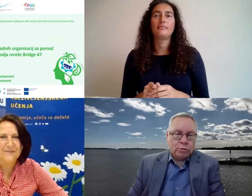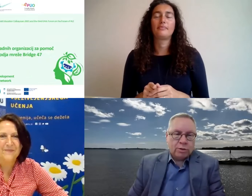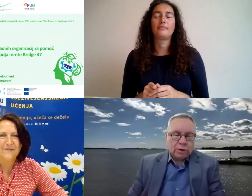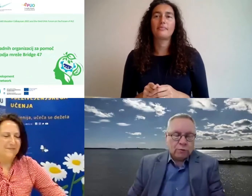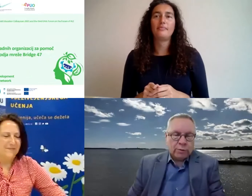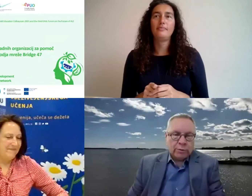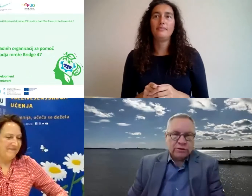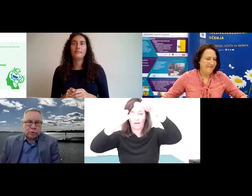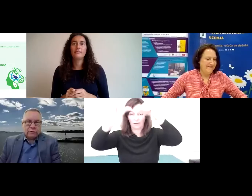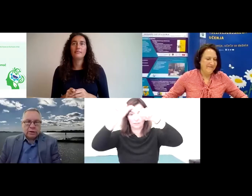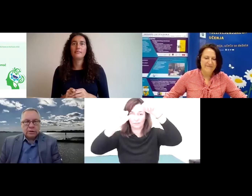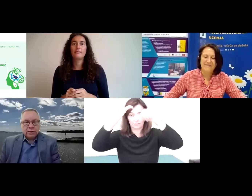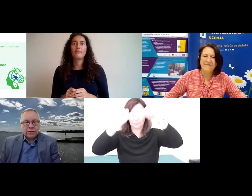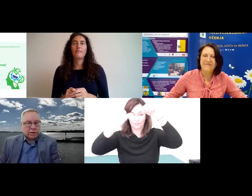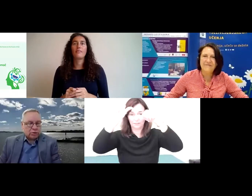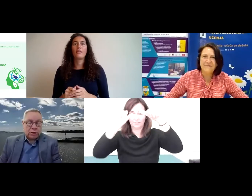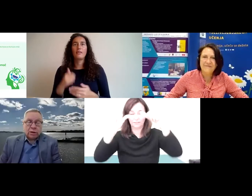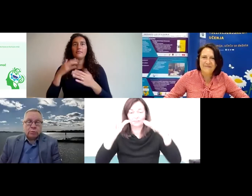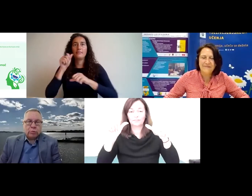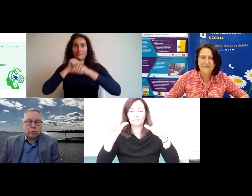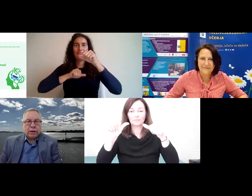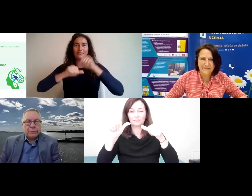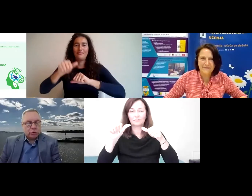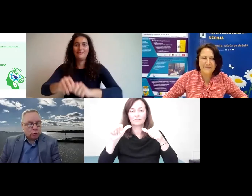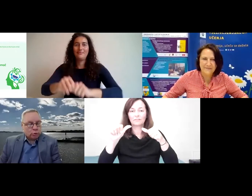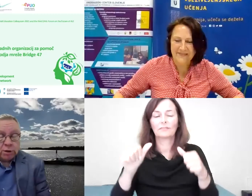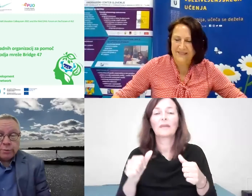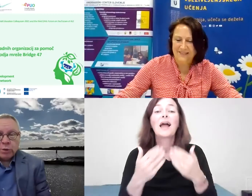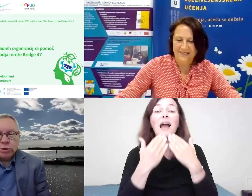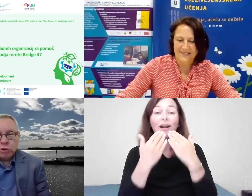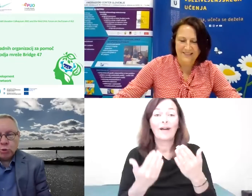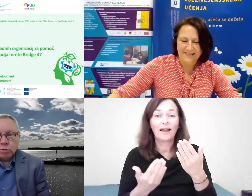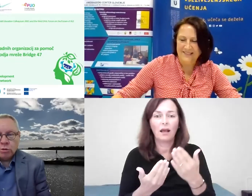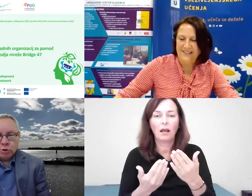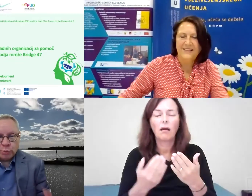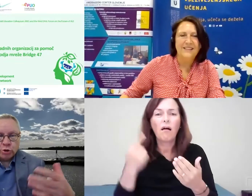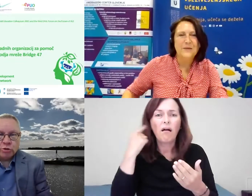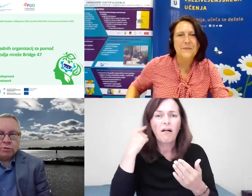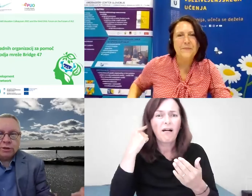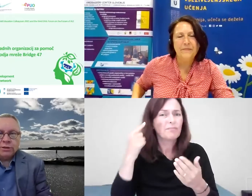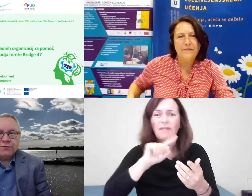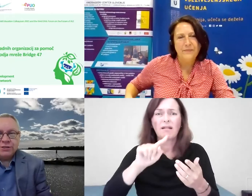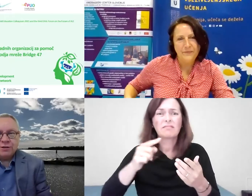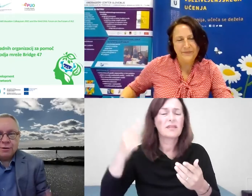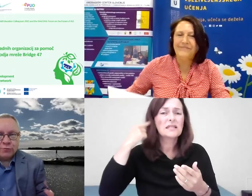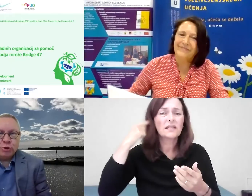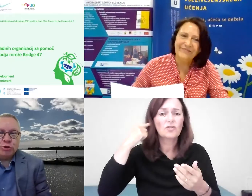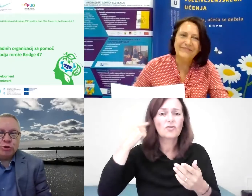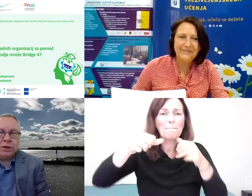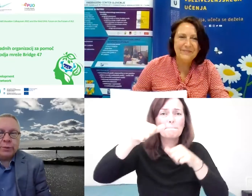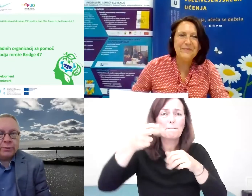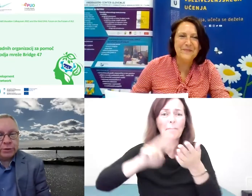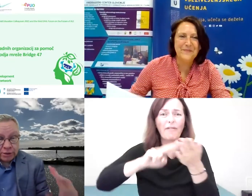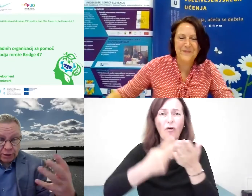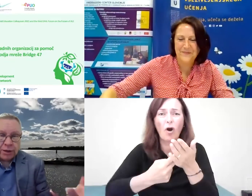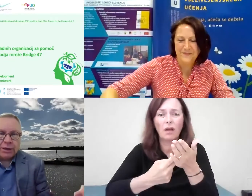Thank you very much for the very kind invitation, and I'm really happy to be with you, not person in physical,